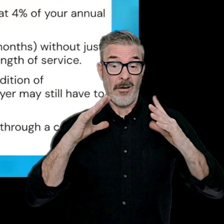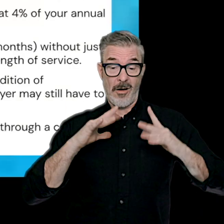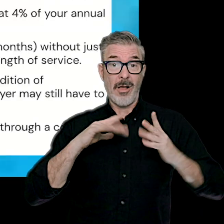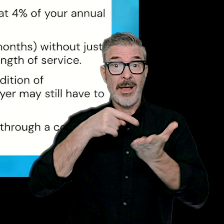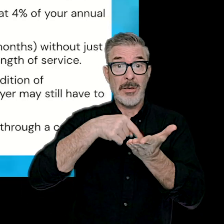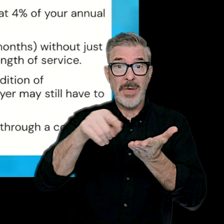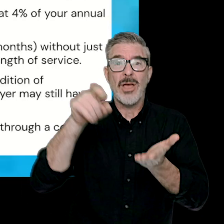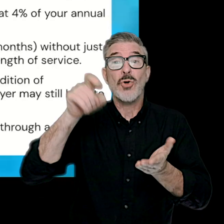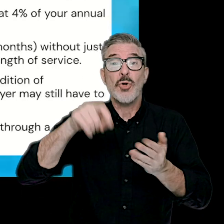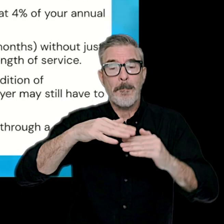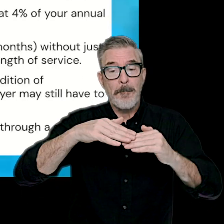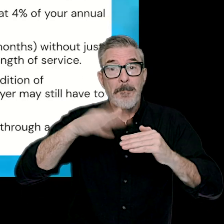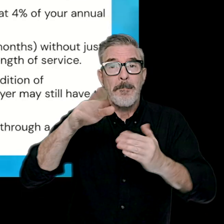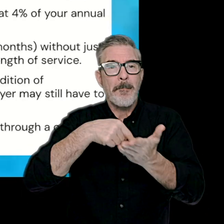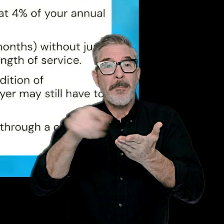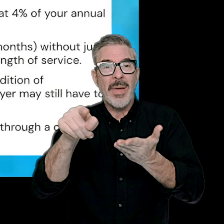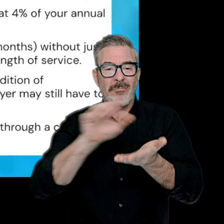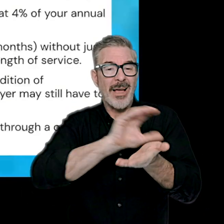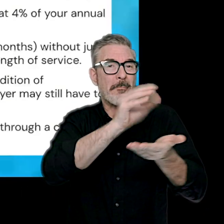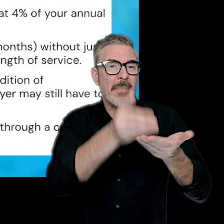regular minimum wage.